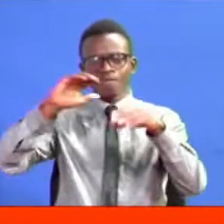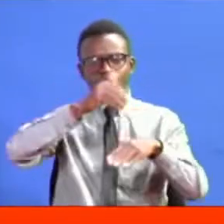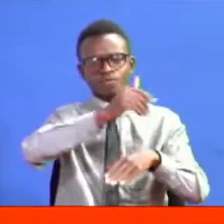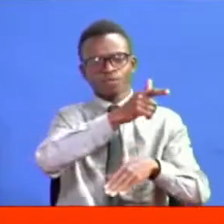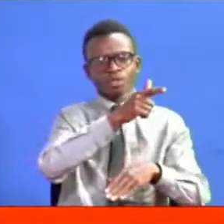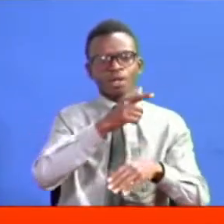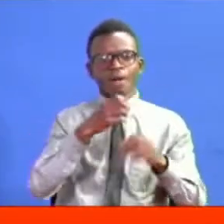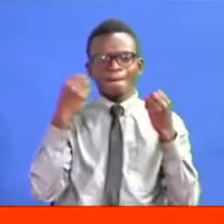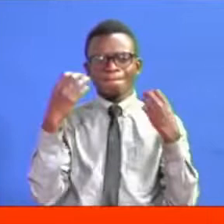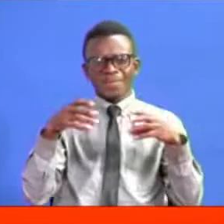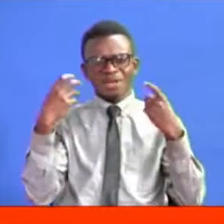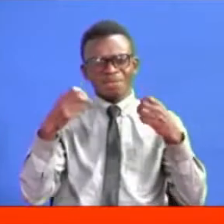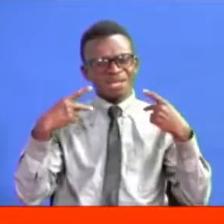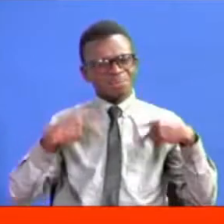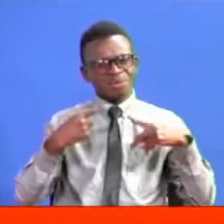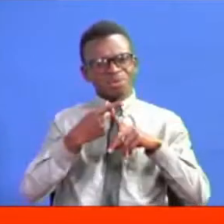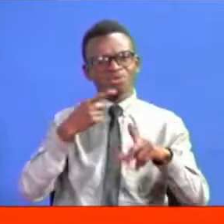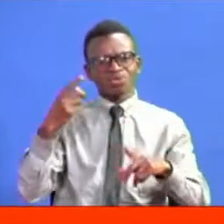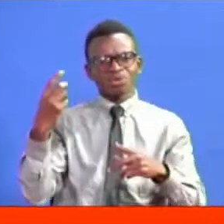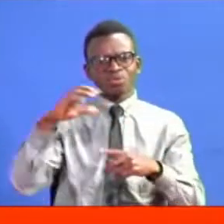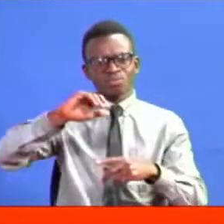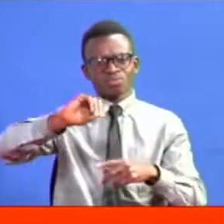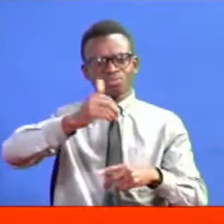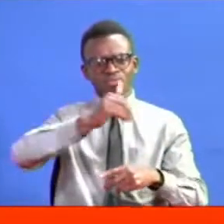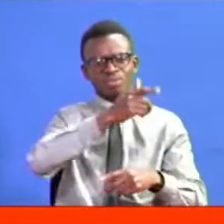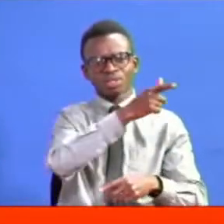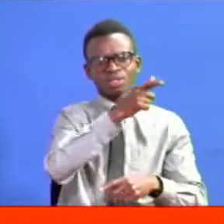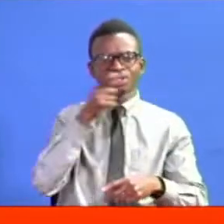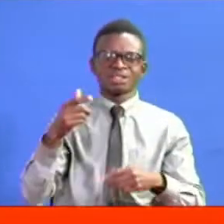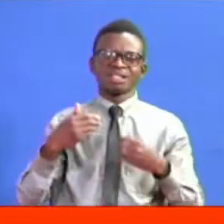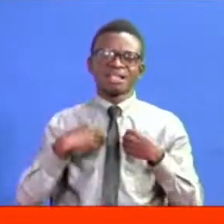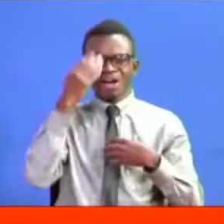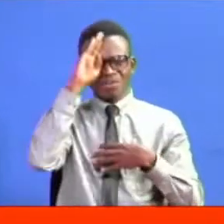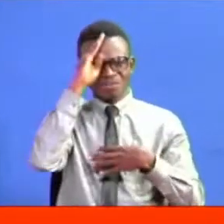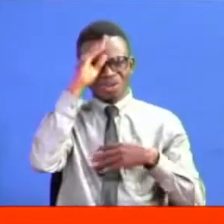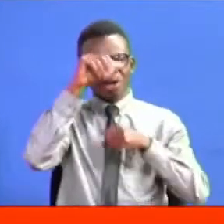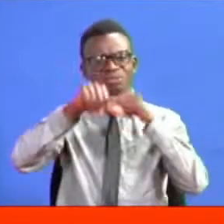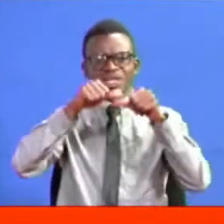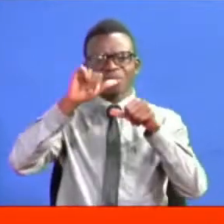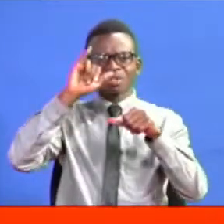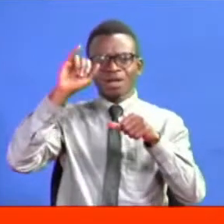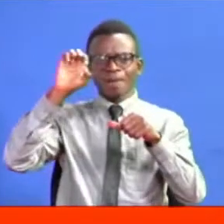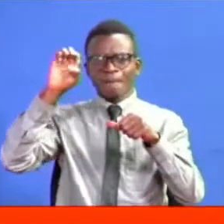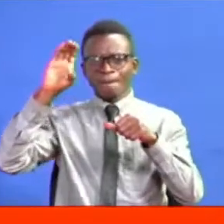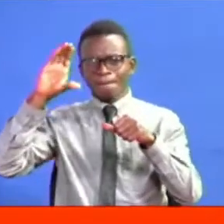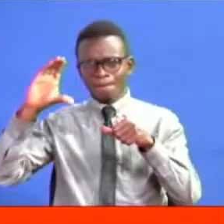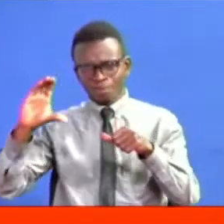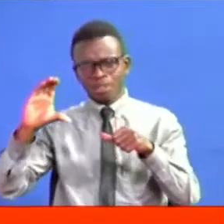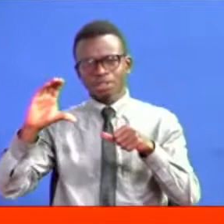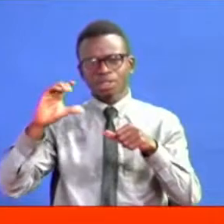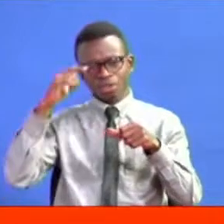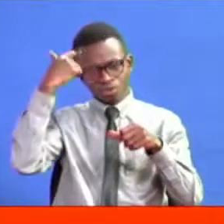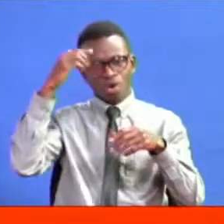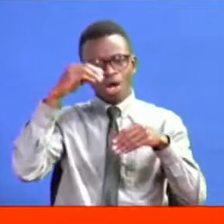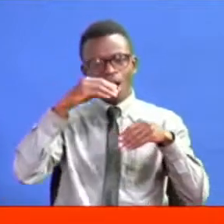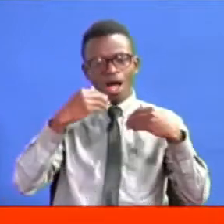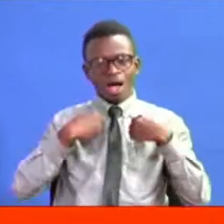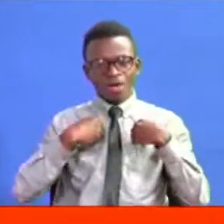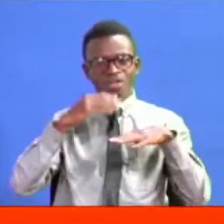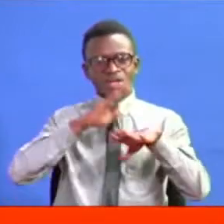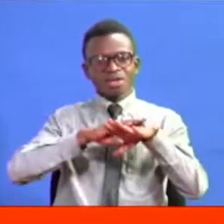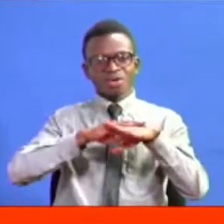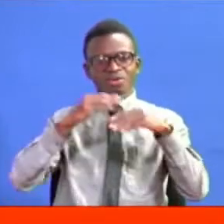across 7 of these counties have expressed doubts about the ability of IEBC to conduct elections properly. Here is more.